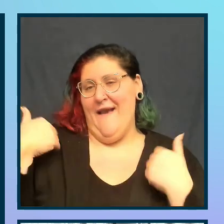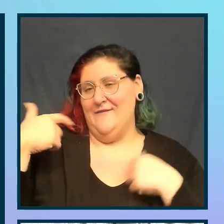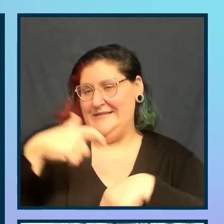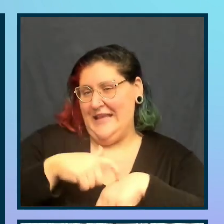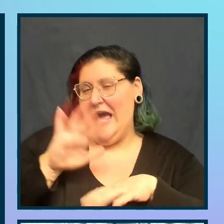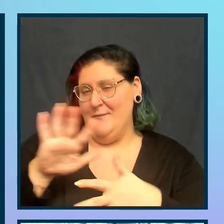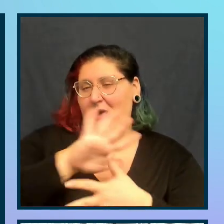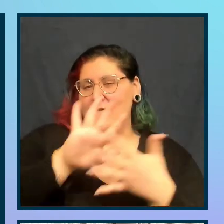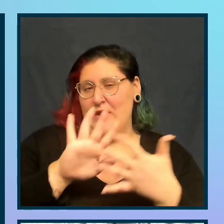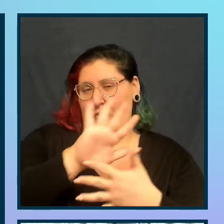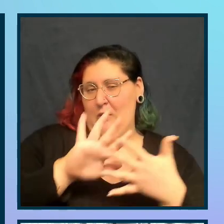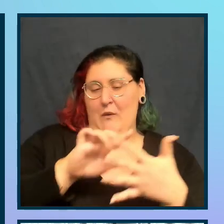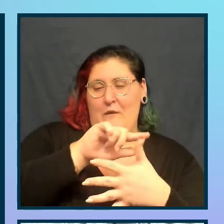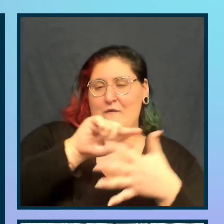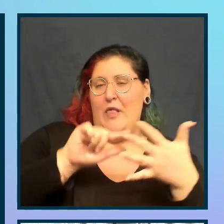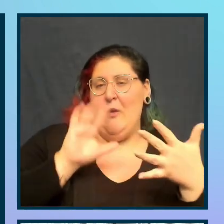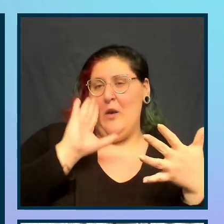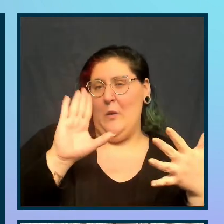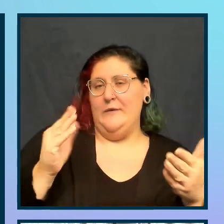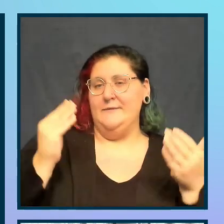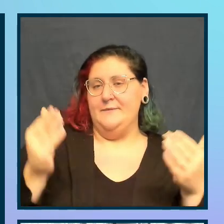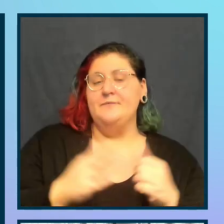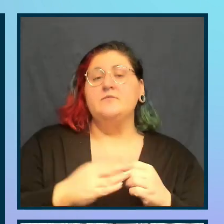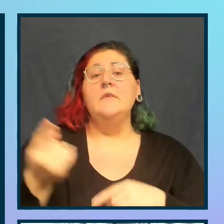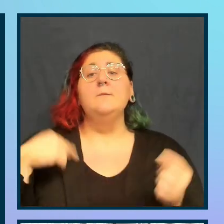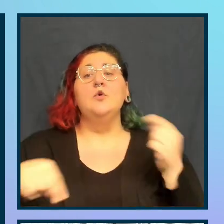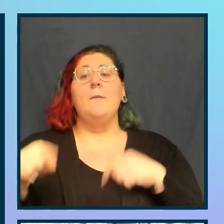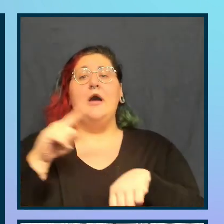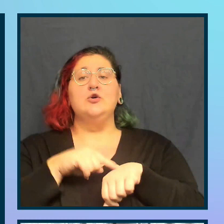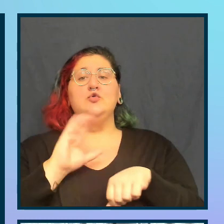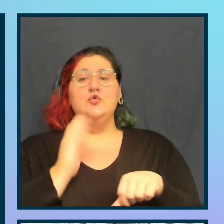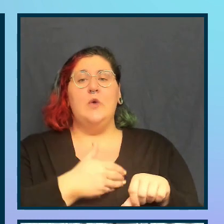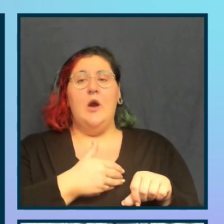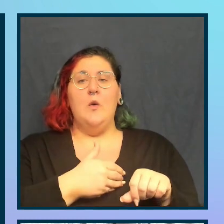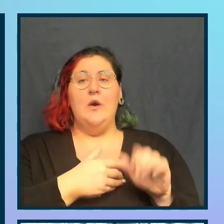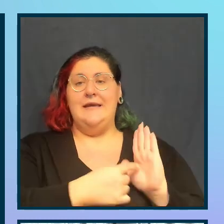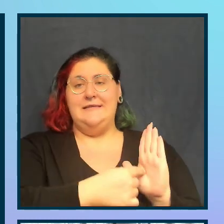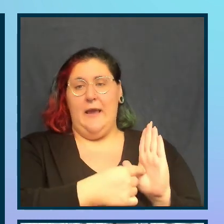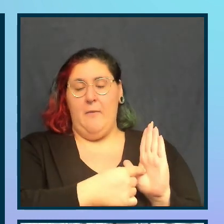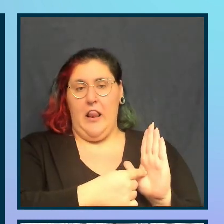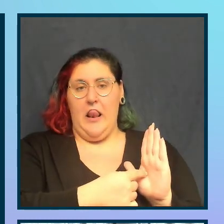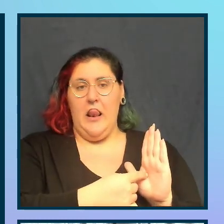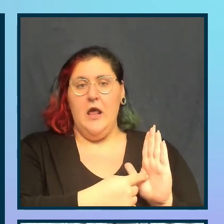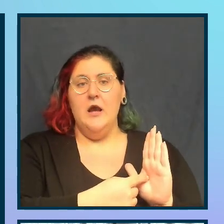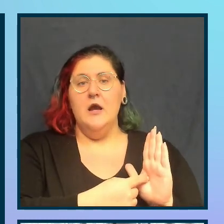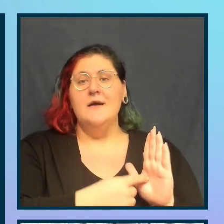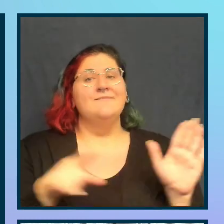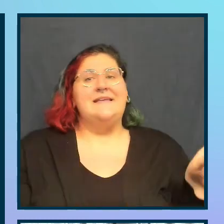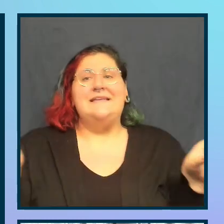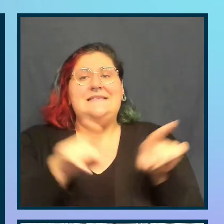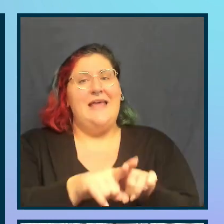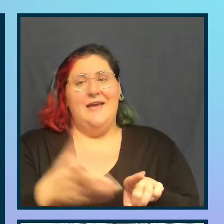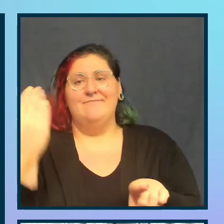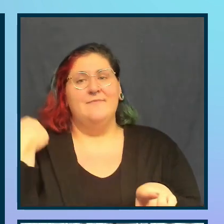example site. I'm gonna leave this link up again for a second if you didn't see it the first time. So it's the same site as before, but we're going to use intelligent guided tools to take